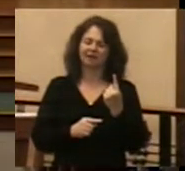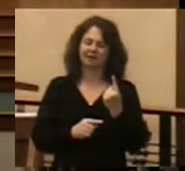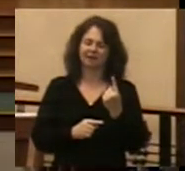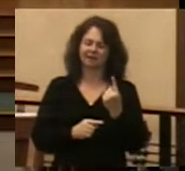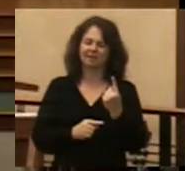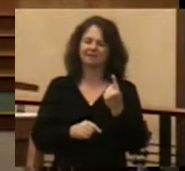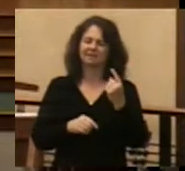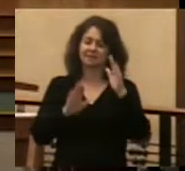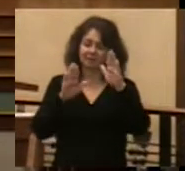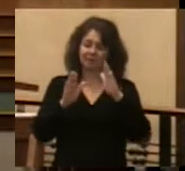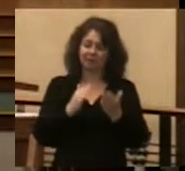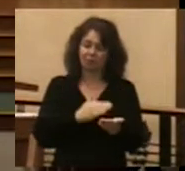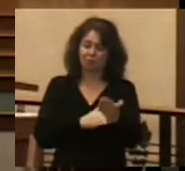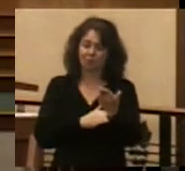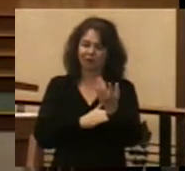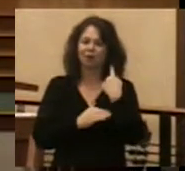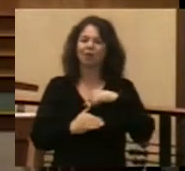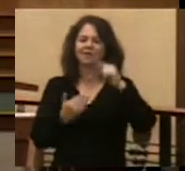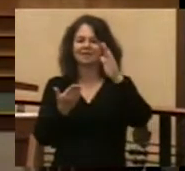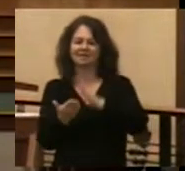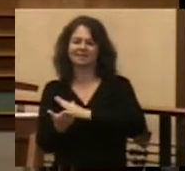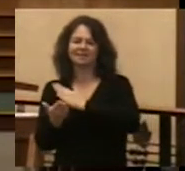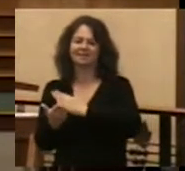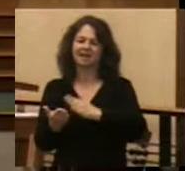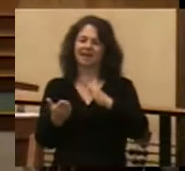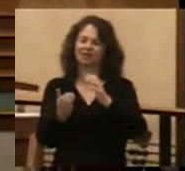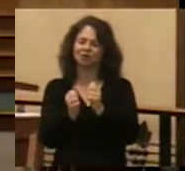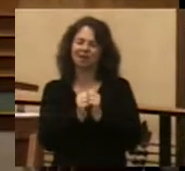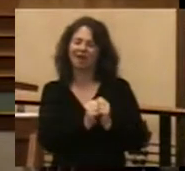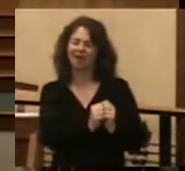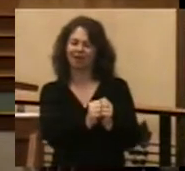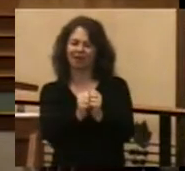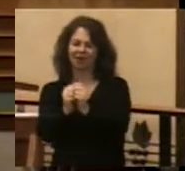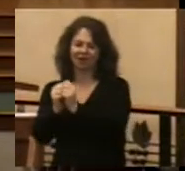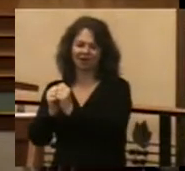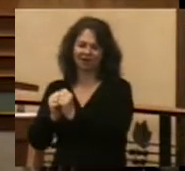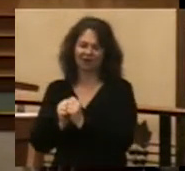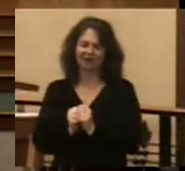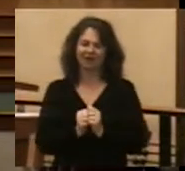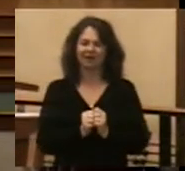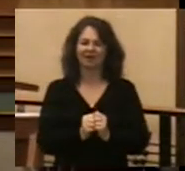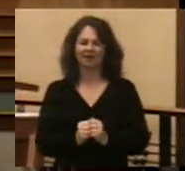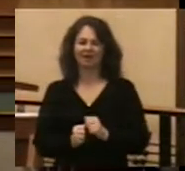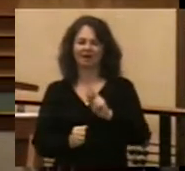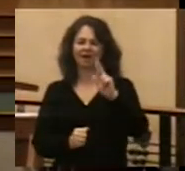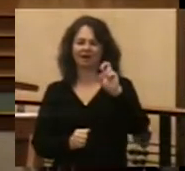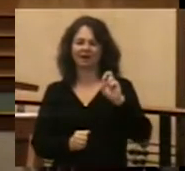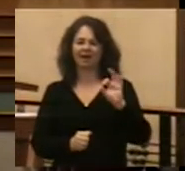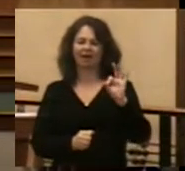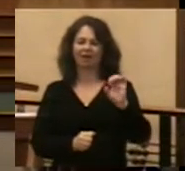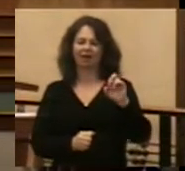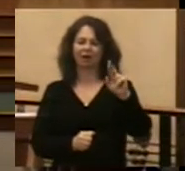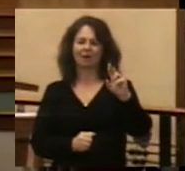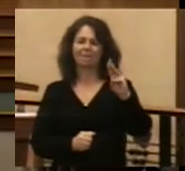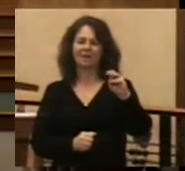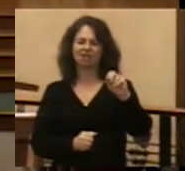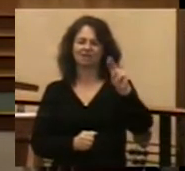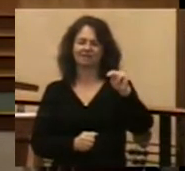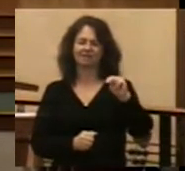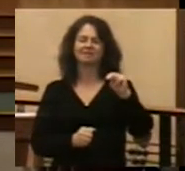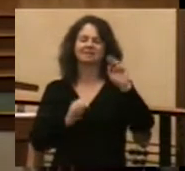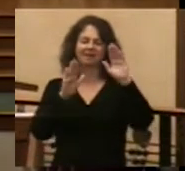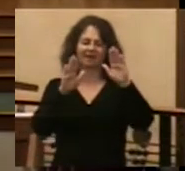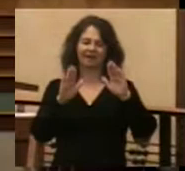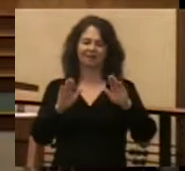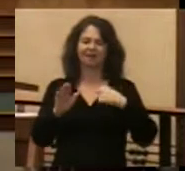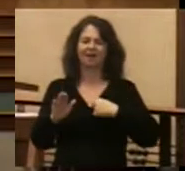Sunday morning, we sang together what we always do on Reformation Sunday, "A Mighty Fortress Is Our God." I must